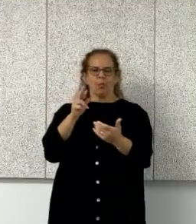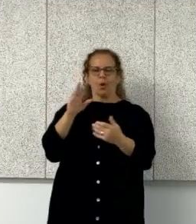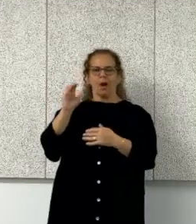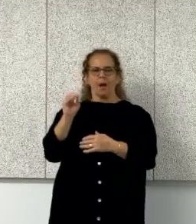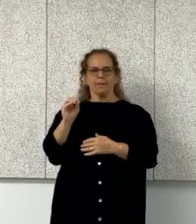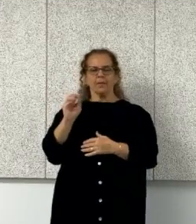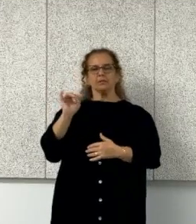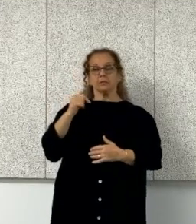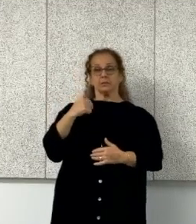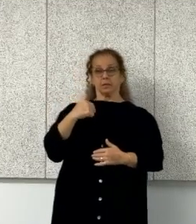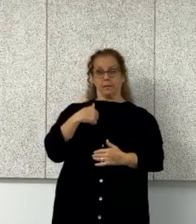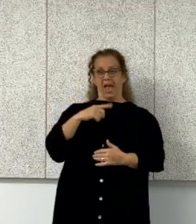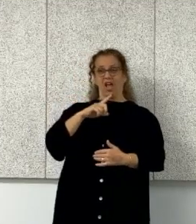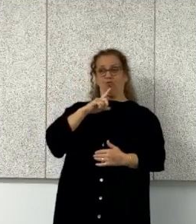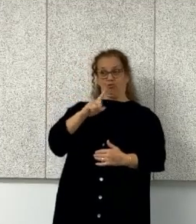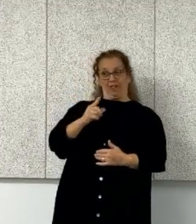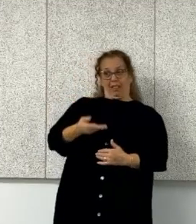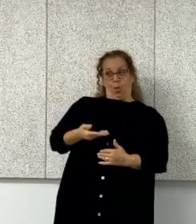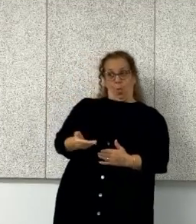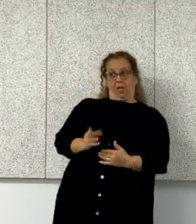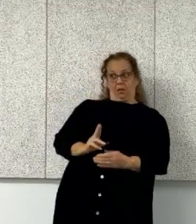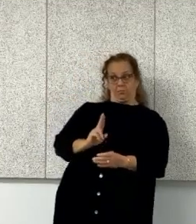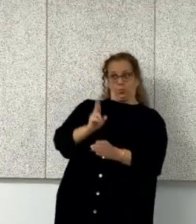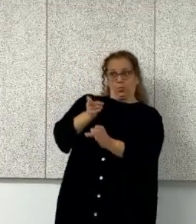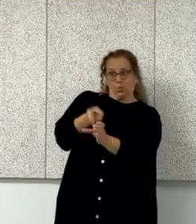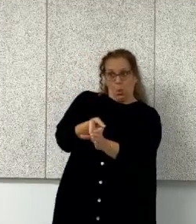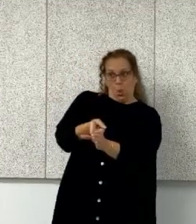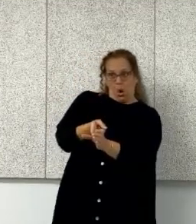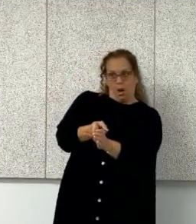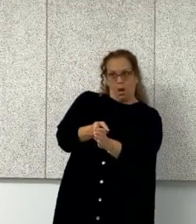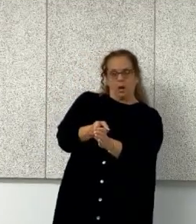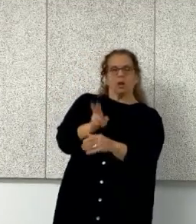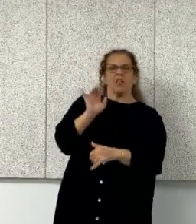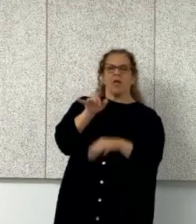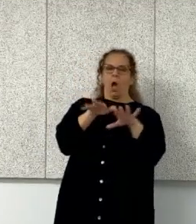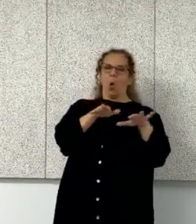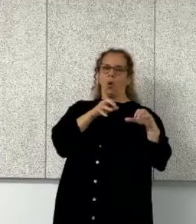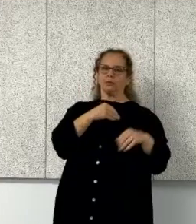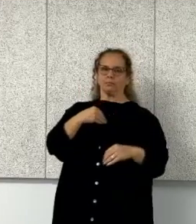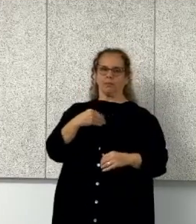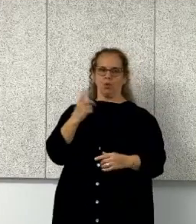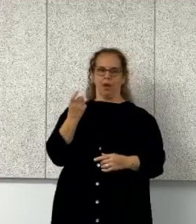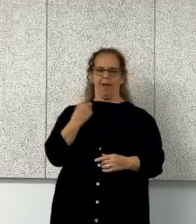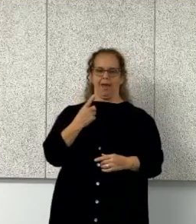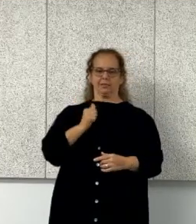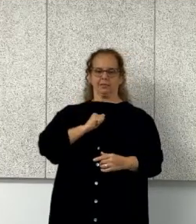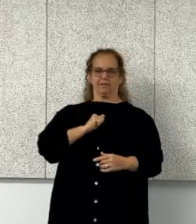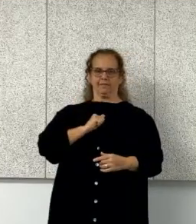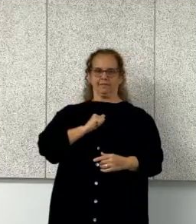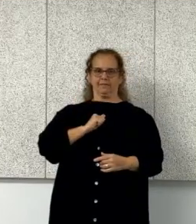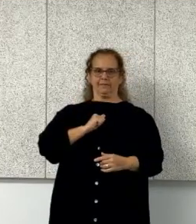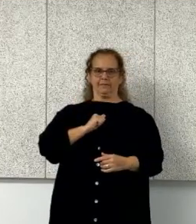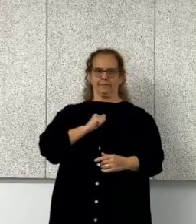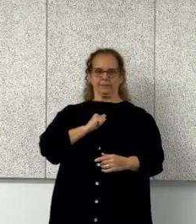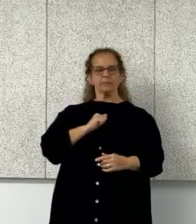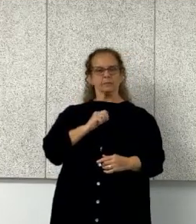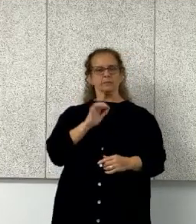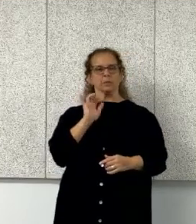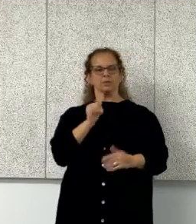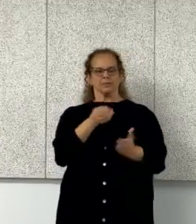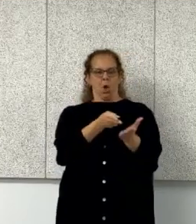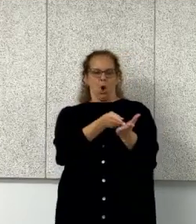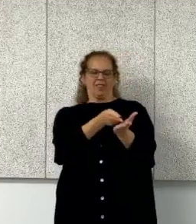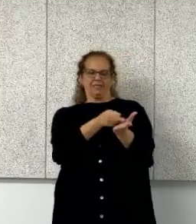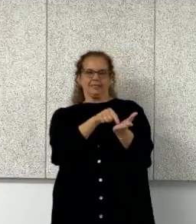am I actually welcome here? Yeah, so I think that touches on a lot of what has been shared so far, but particularly through a lens of